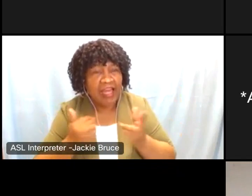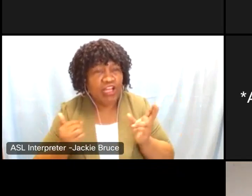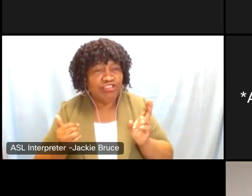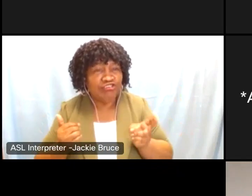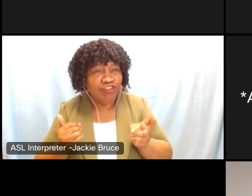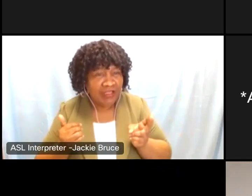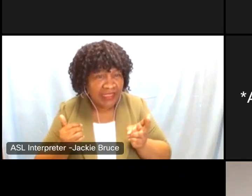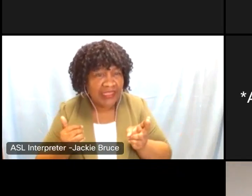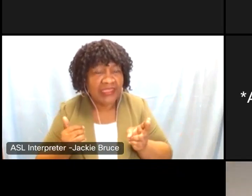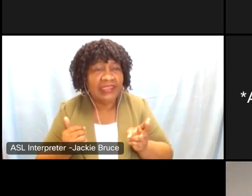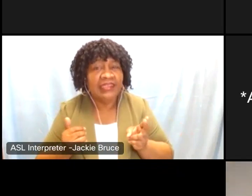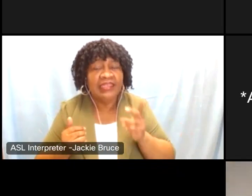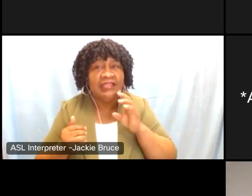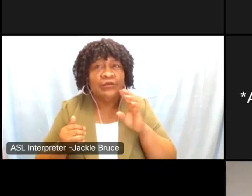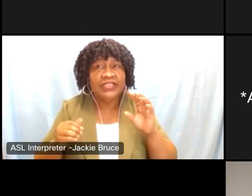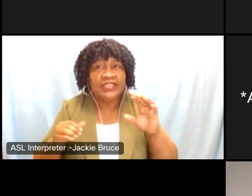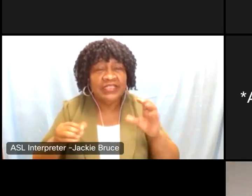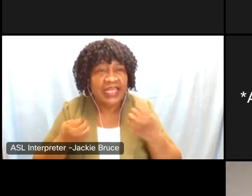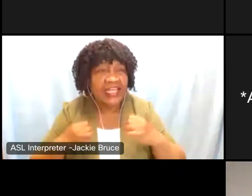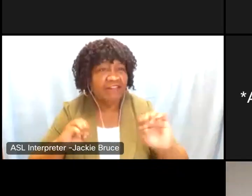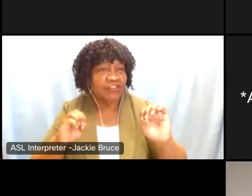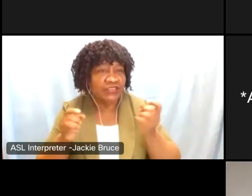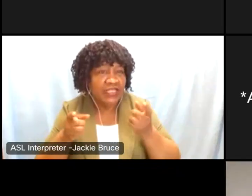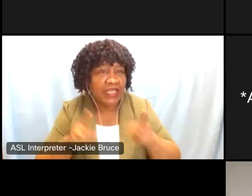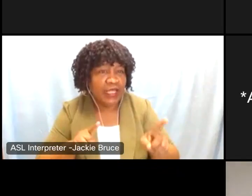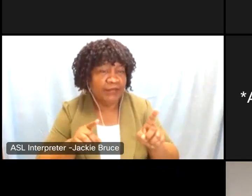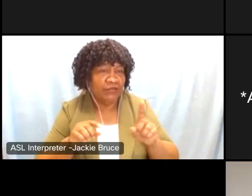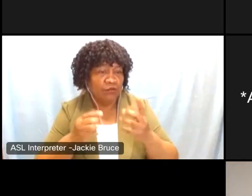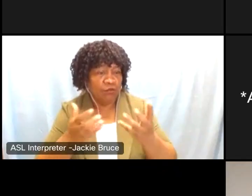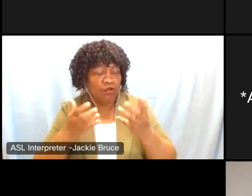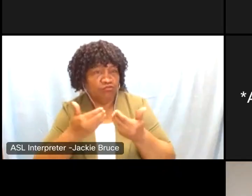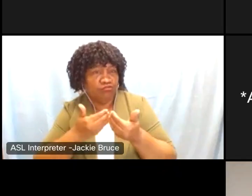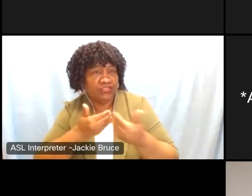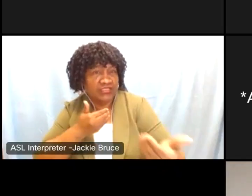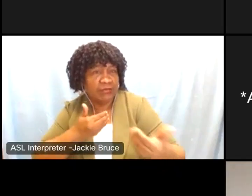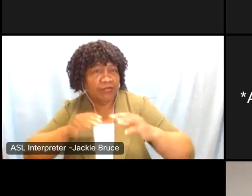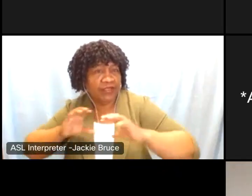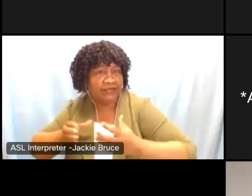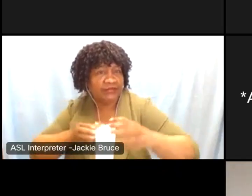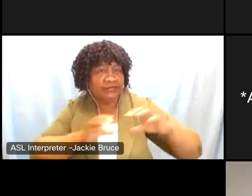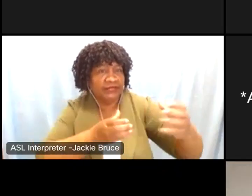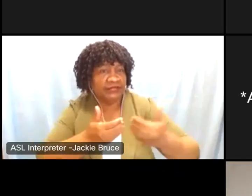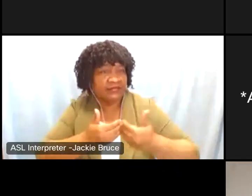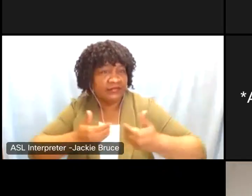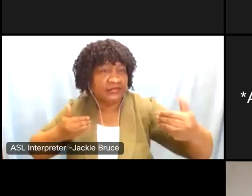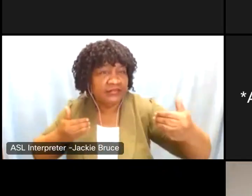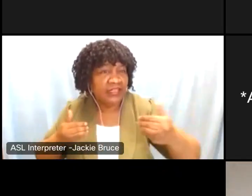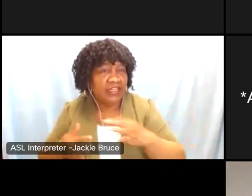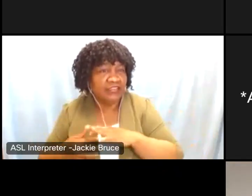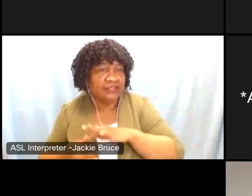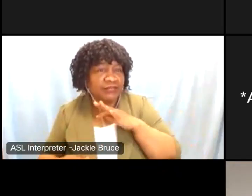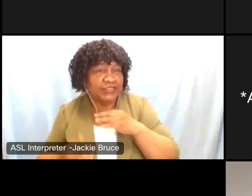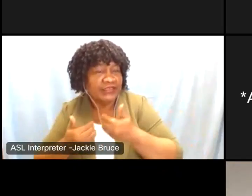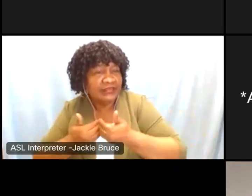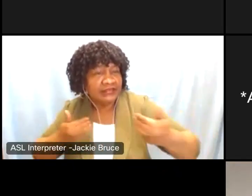historically efforts were made systematically to separate us from spirit, to separate us from